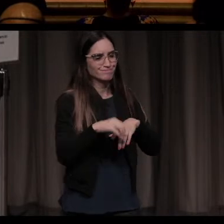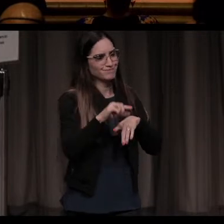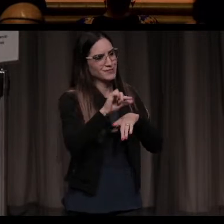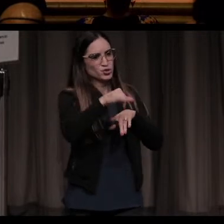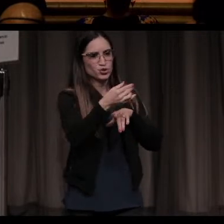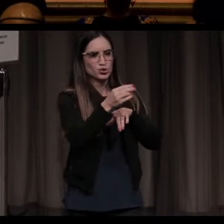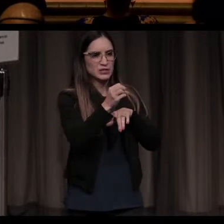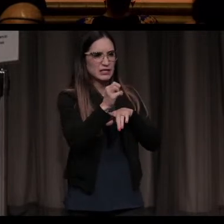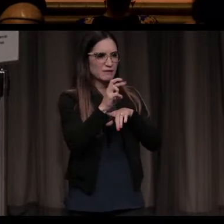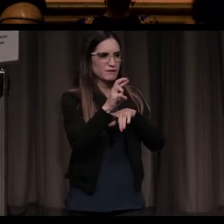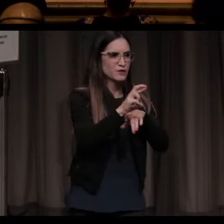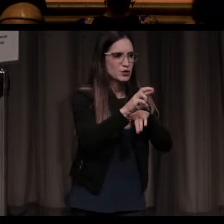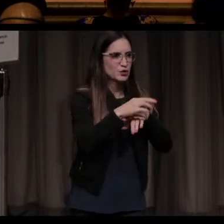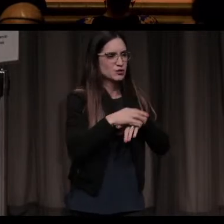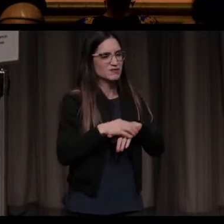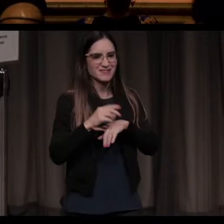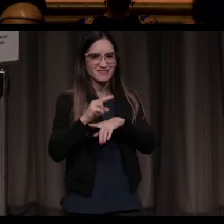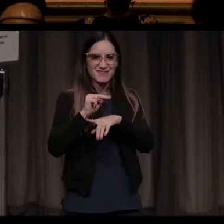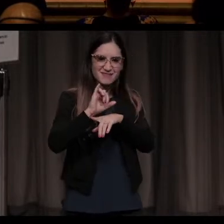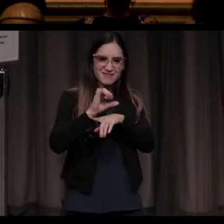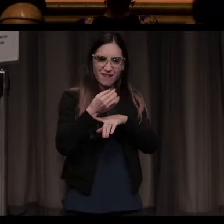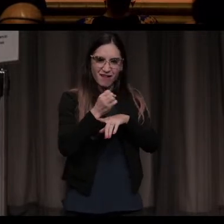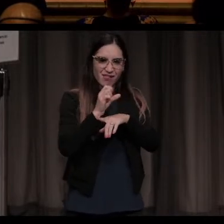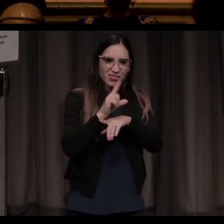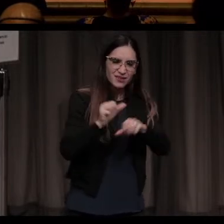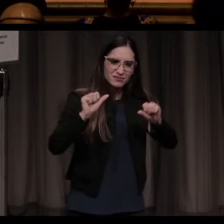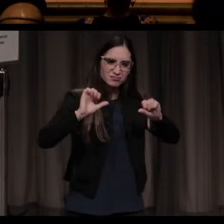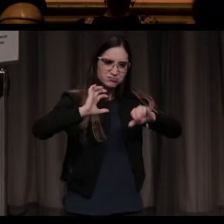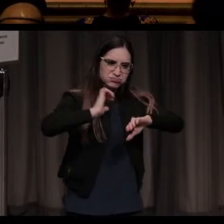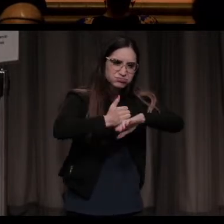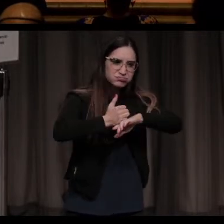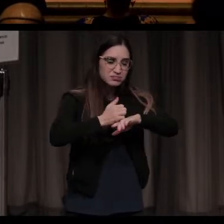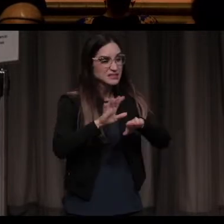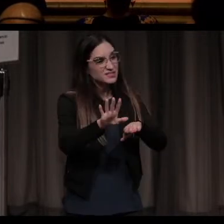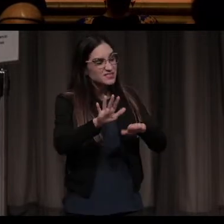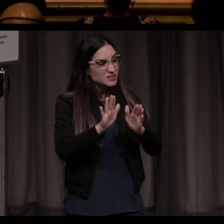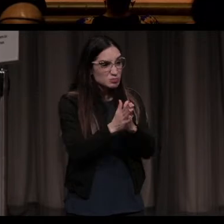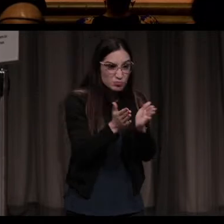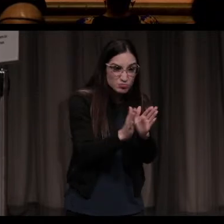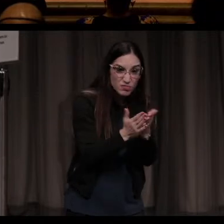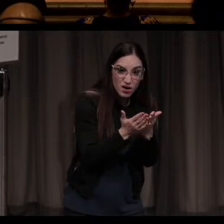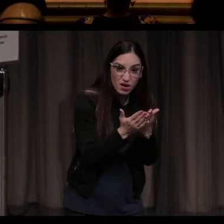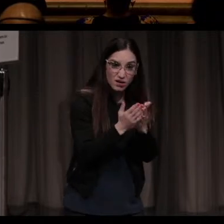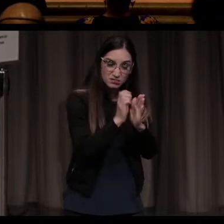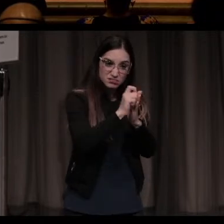Gibson, Nicholas Gallinan had a whole booth dedicated to the works. And